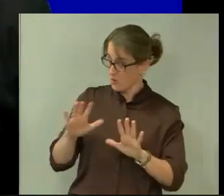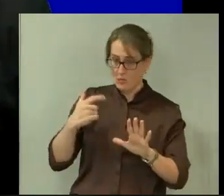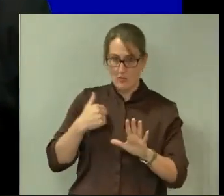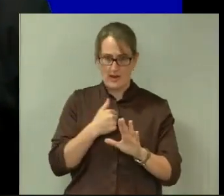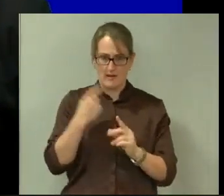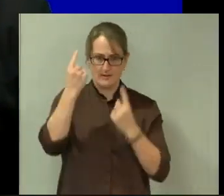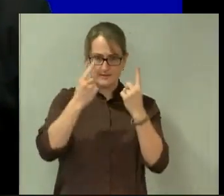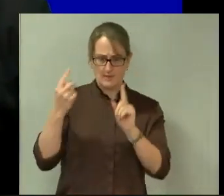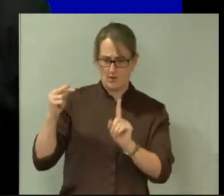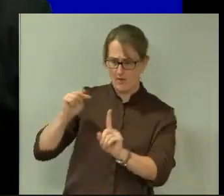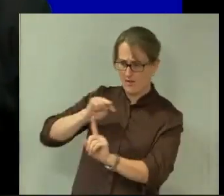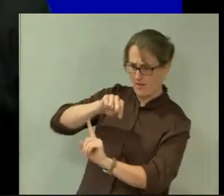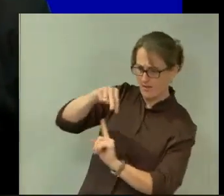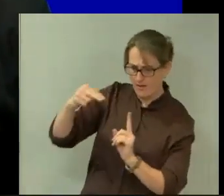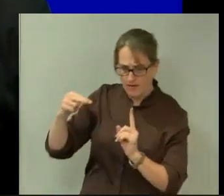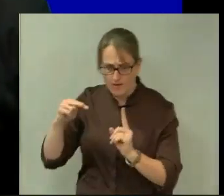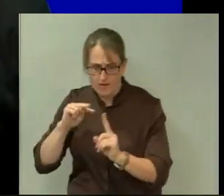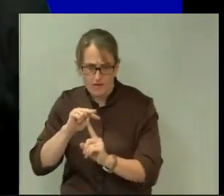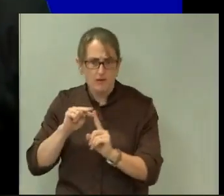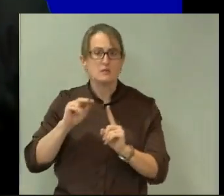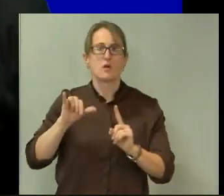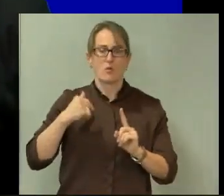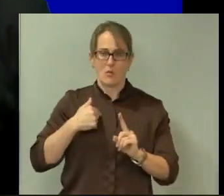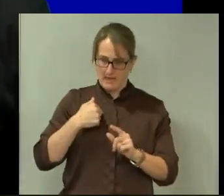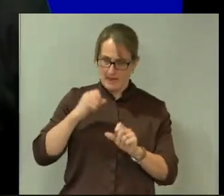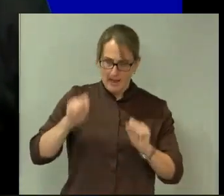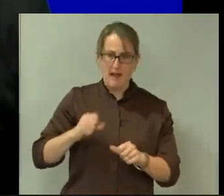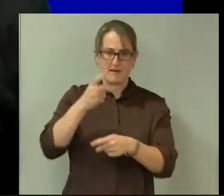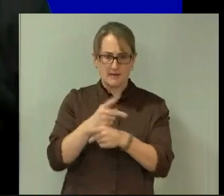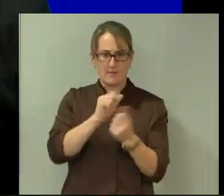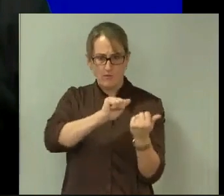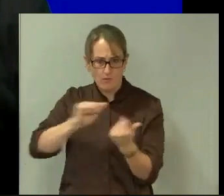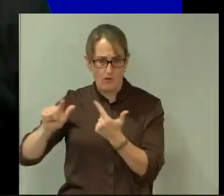keep everybody safe. And